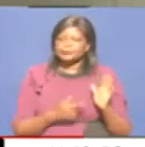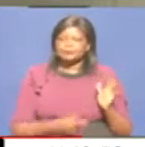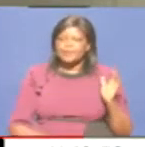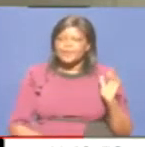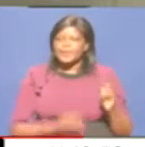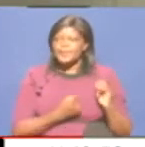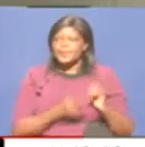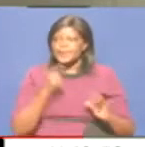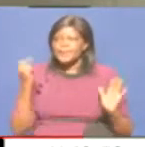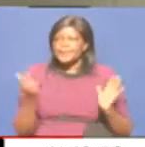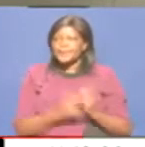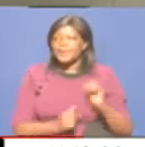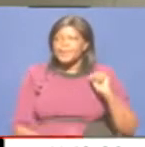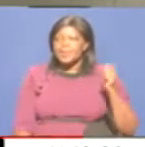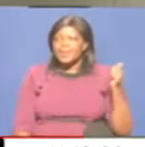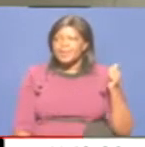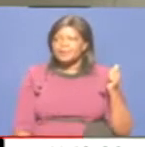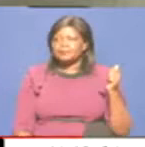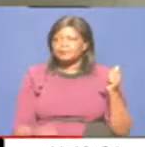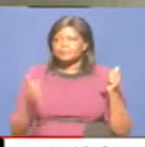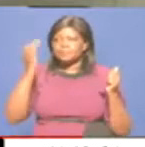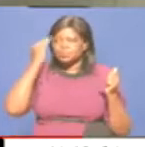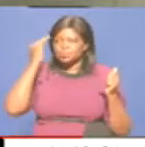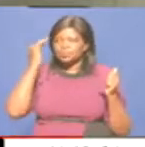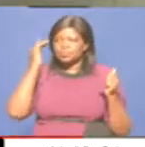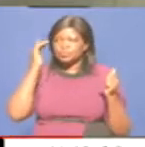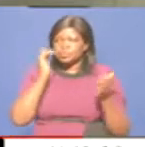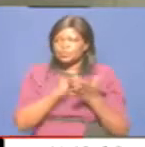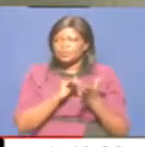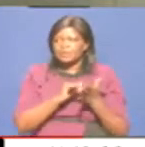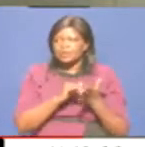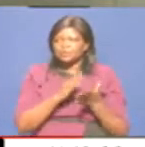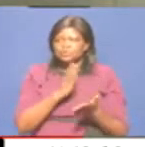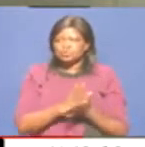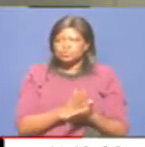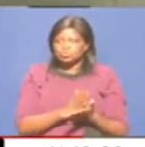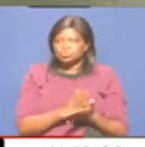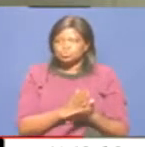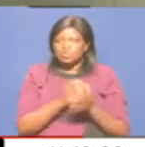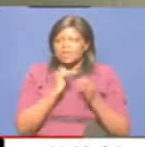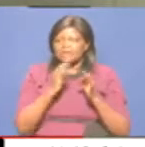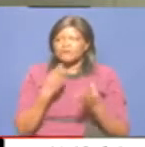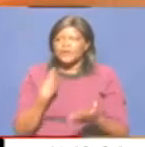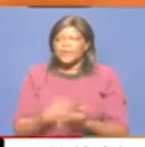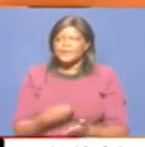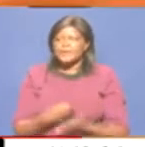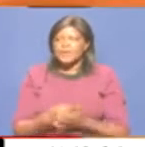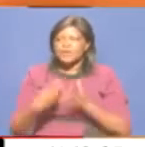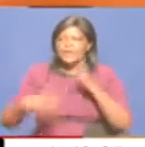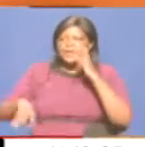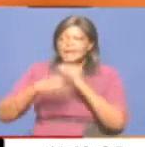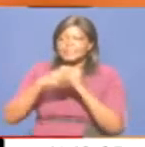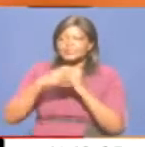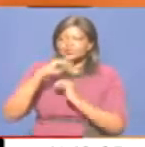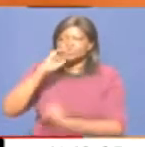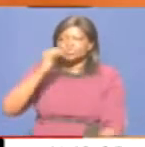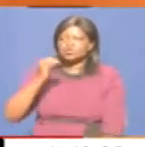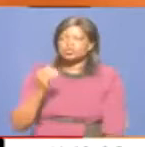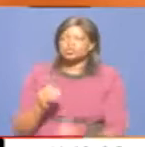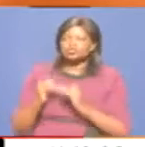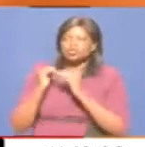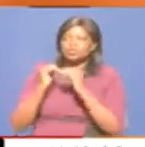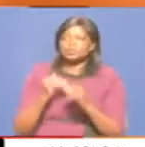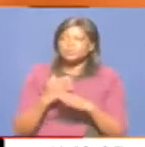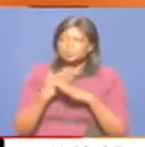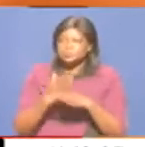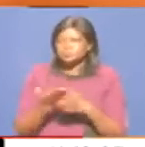Yes, and I'm quite sure. Yes. At the end of the day, if at all any money is going to be added to counties in equitable share, yes,